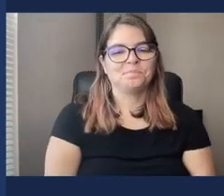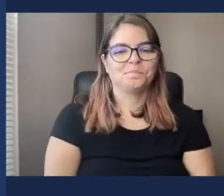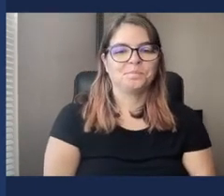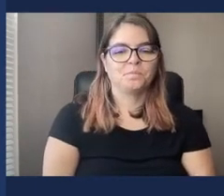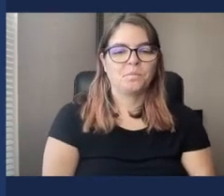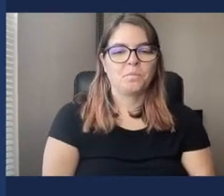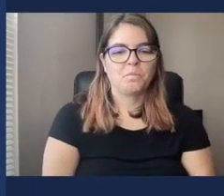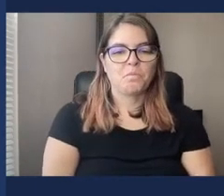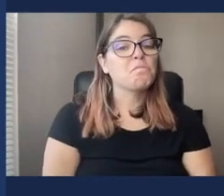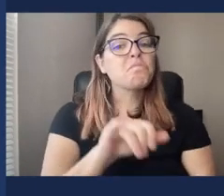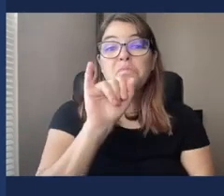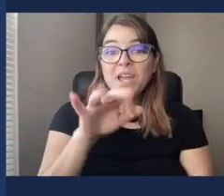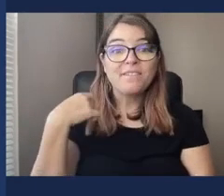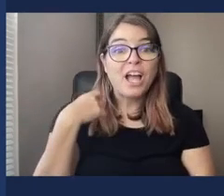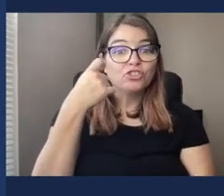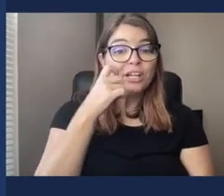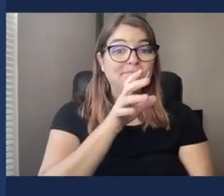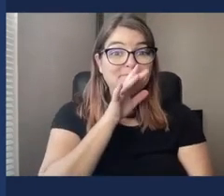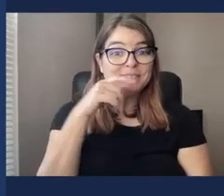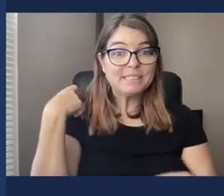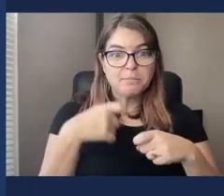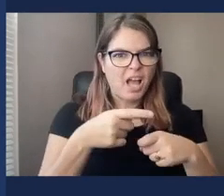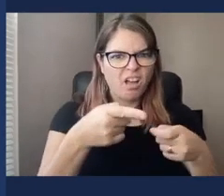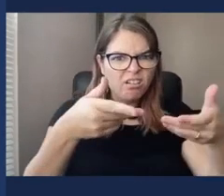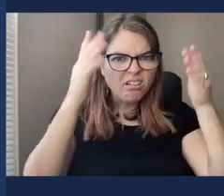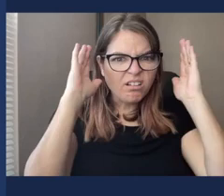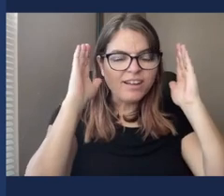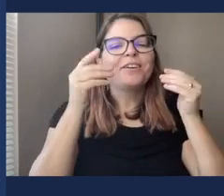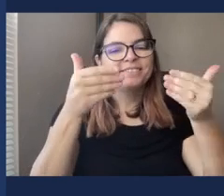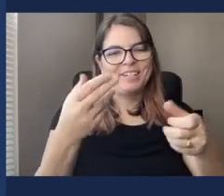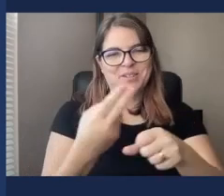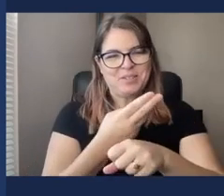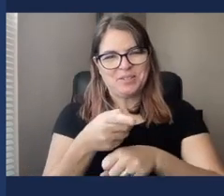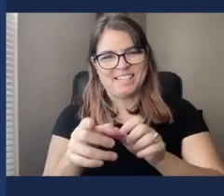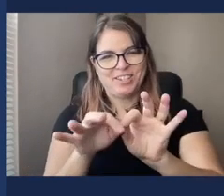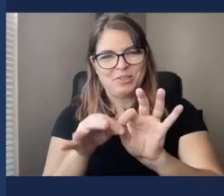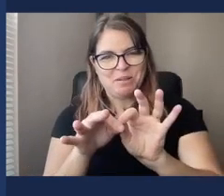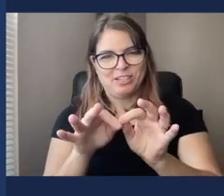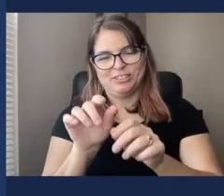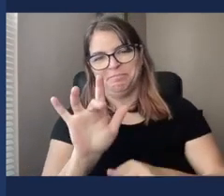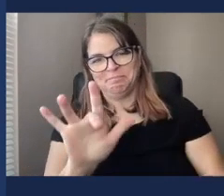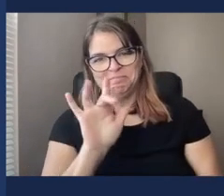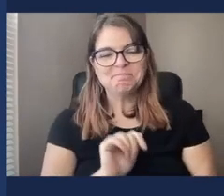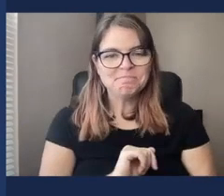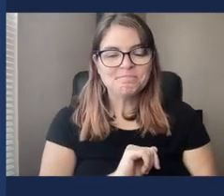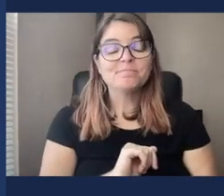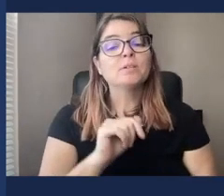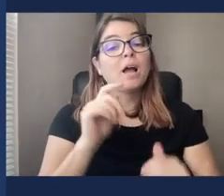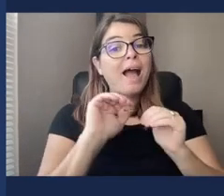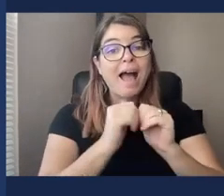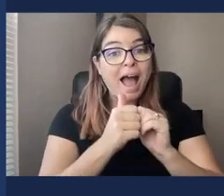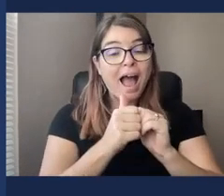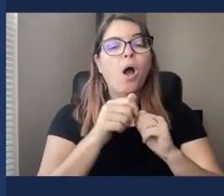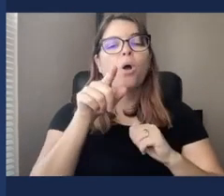If you did not understand what I just said in Spanish, please use the interpretation feature. To do that,